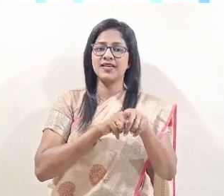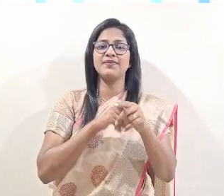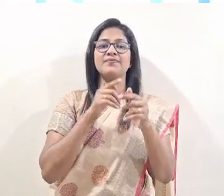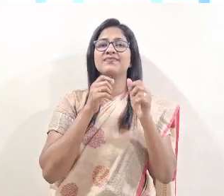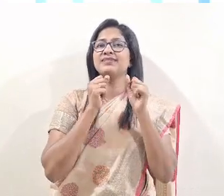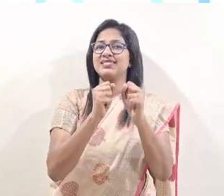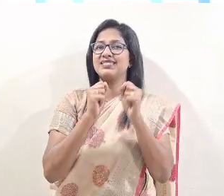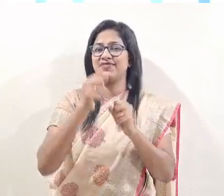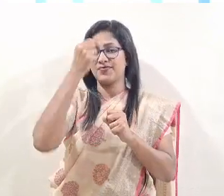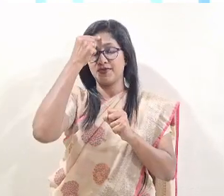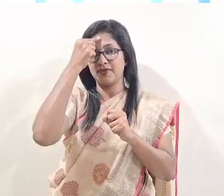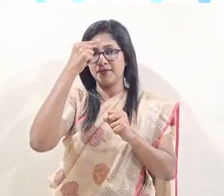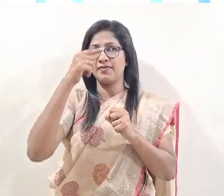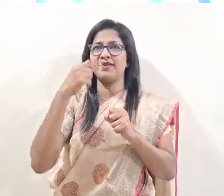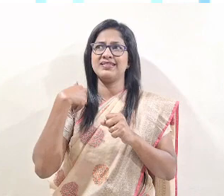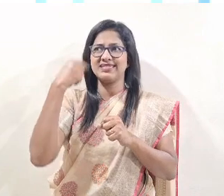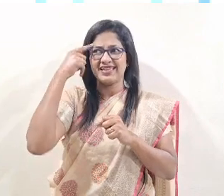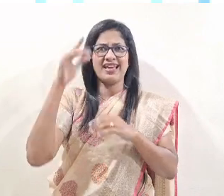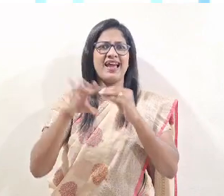I wondered, what can I add?